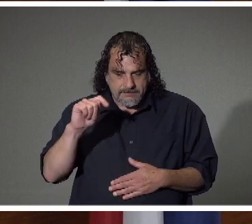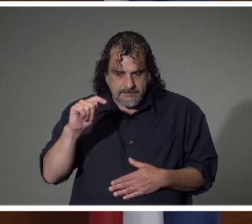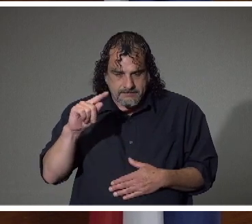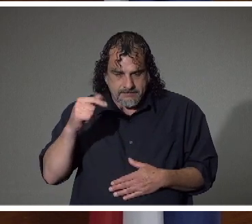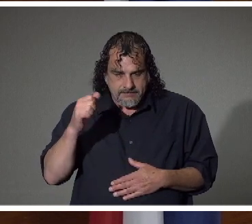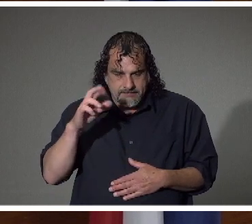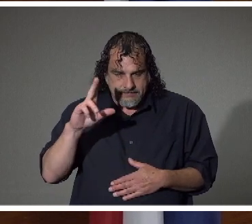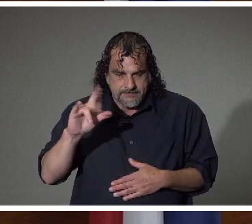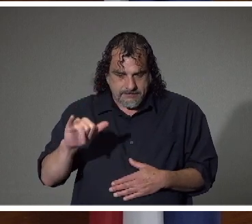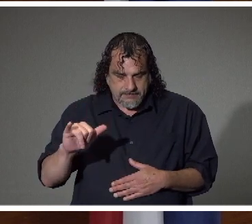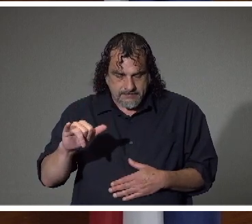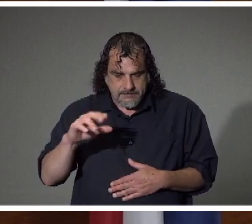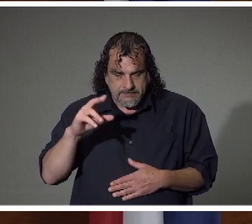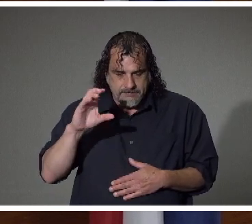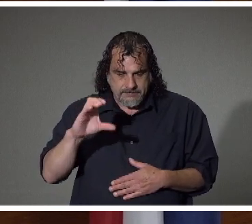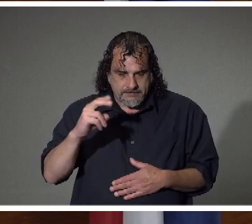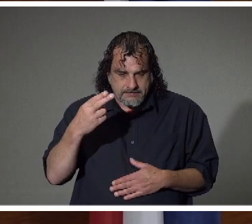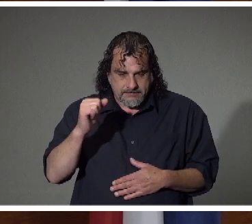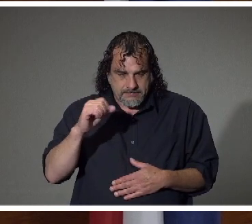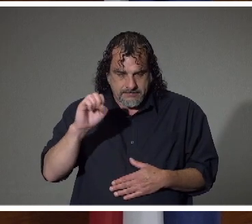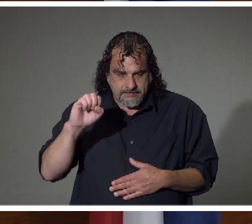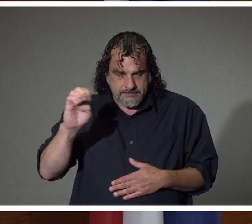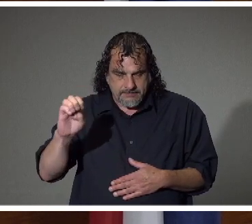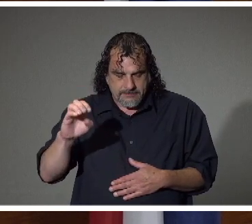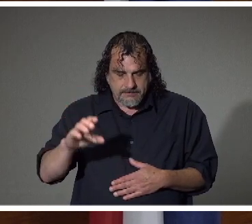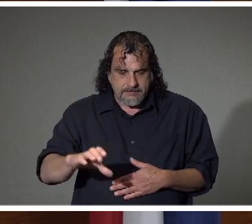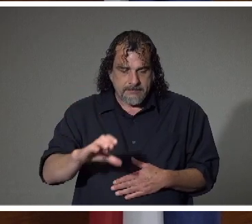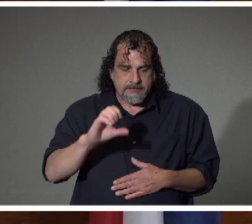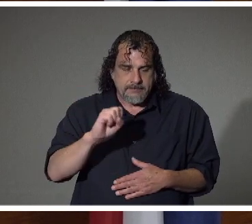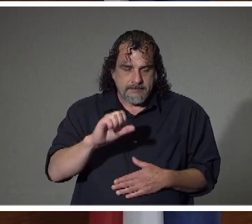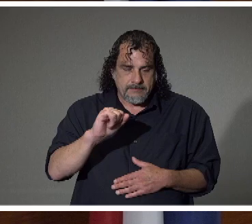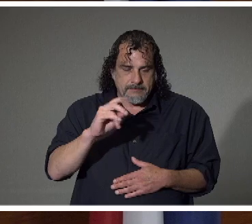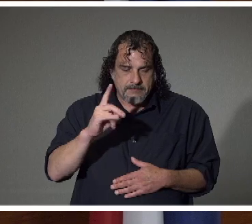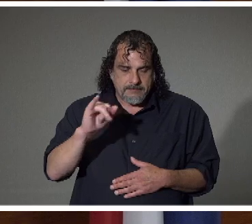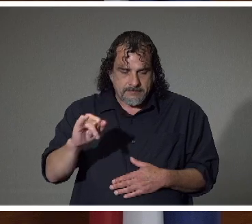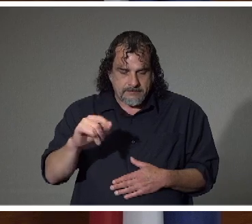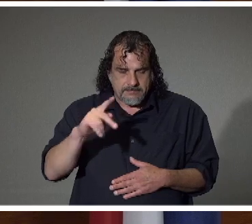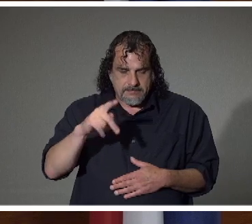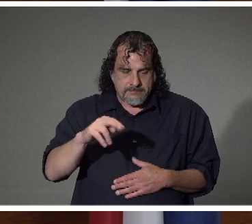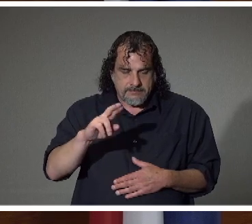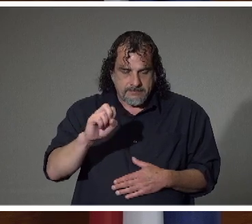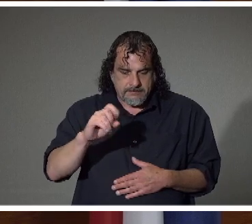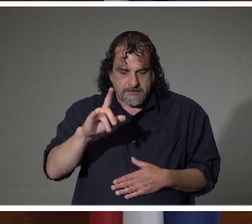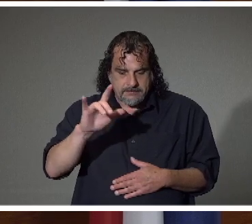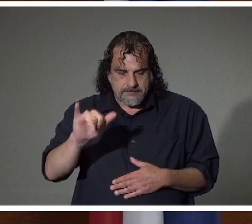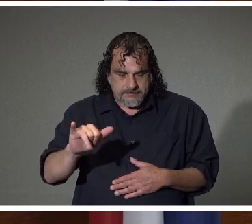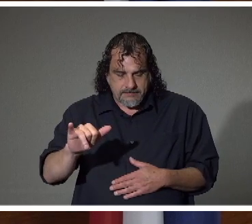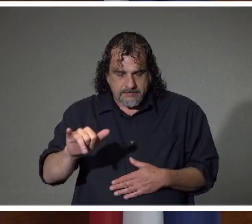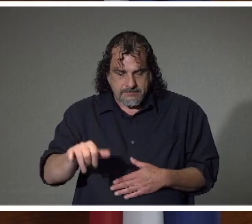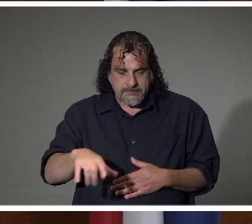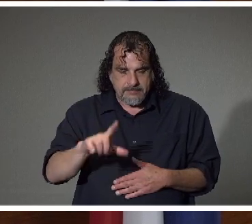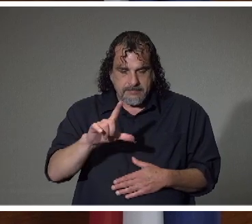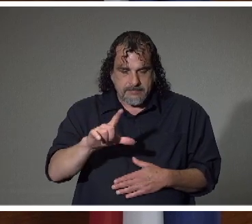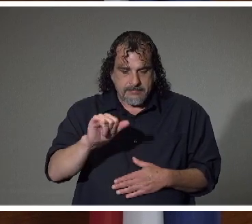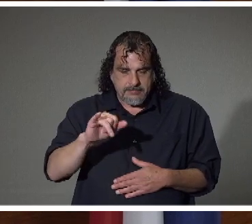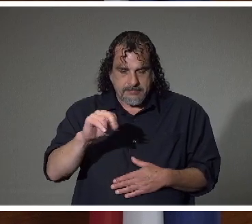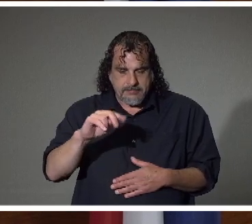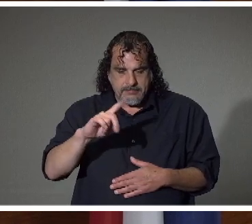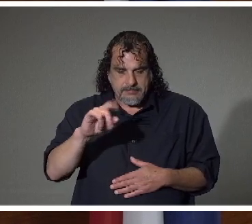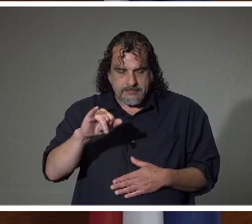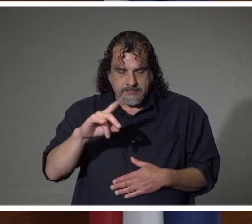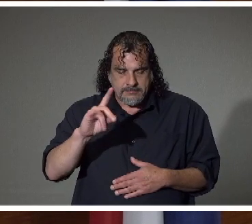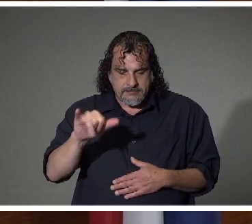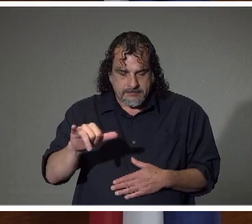Chase Cunningham and Sadie Ellis and Presley Roberts. And happy 13th to Lizzie Bernathy. And